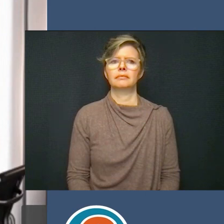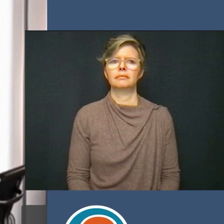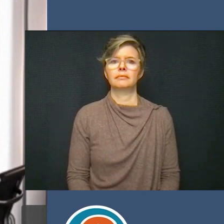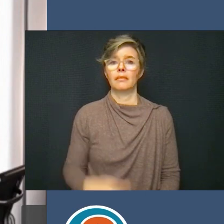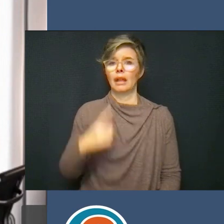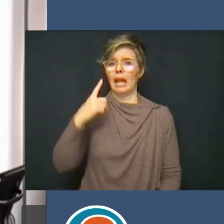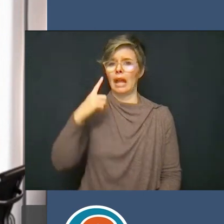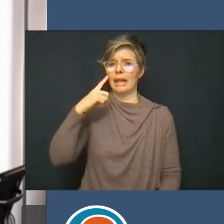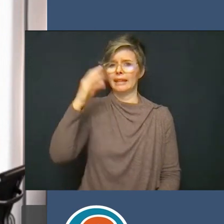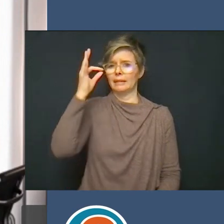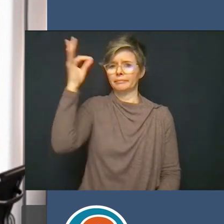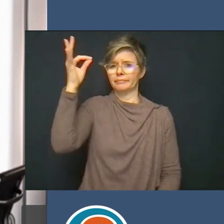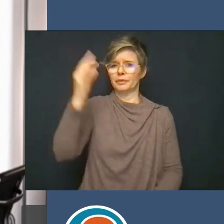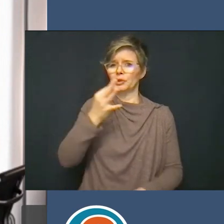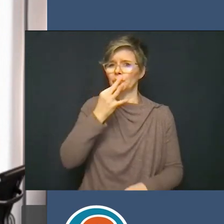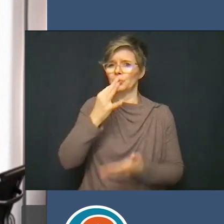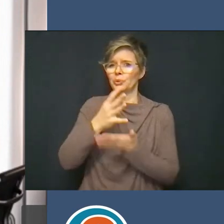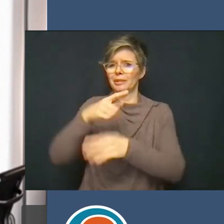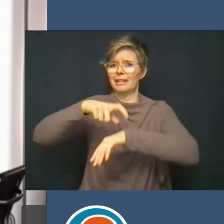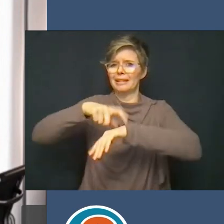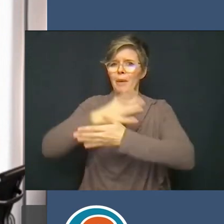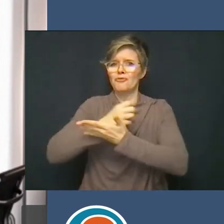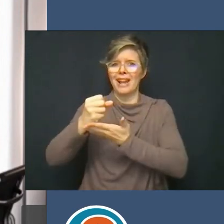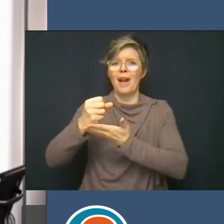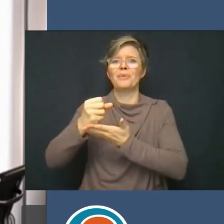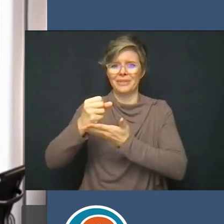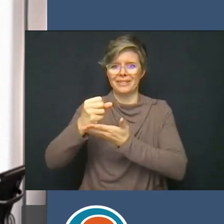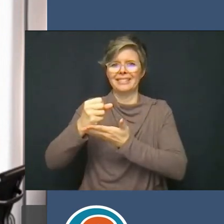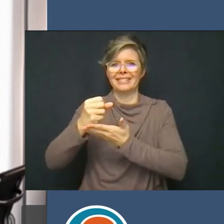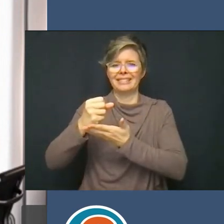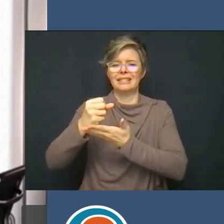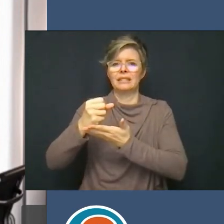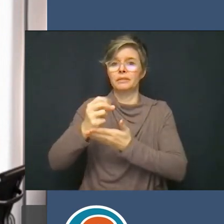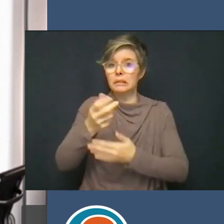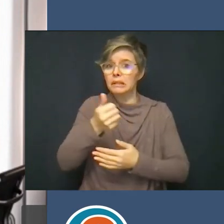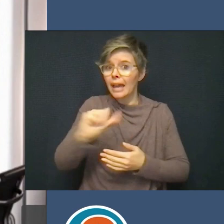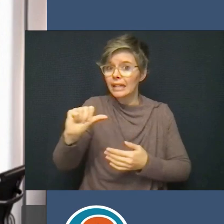to being out of time, but if there's any questions,